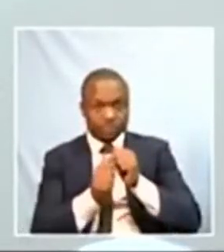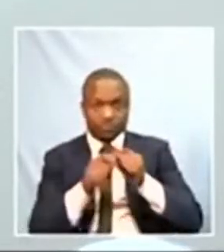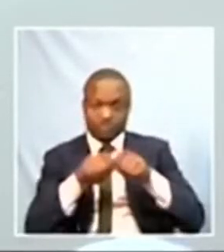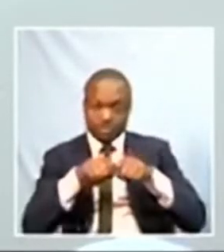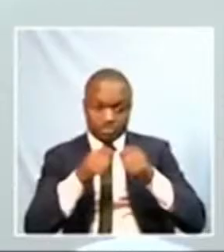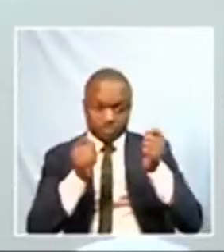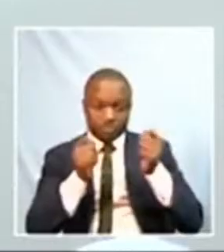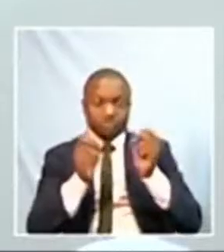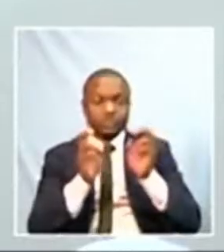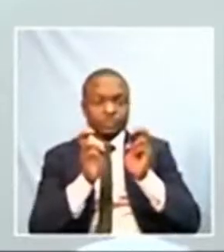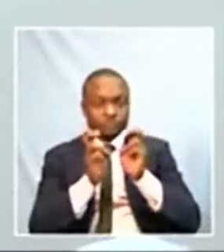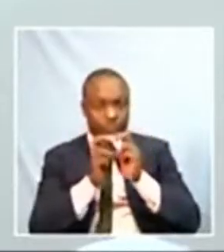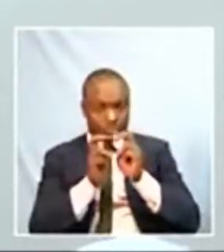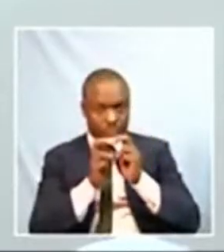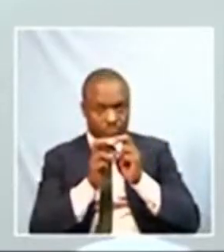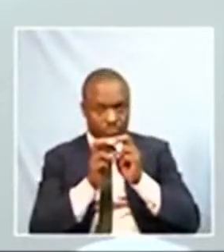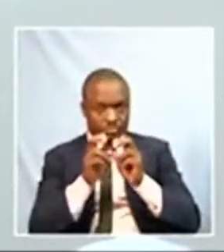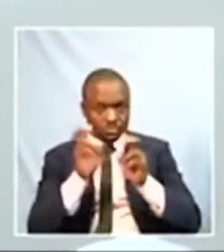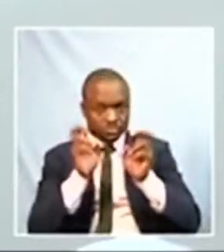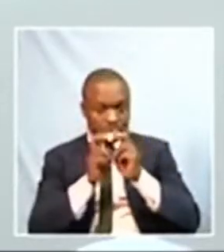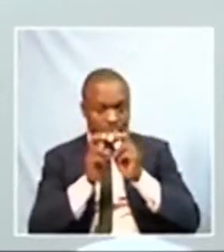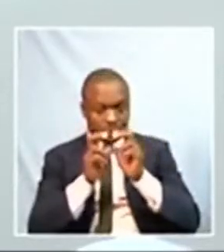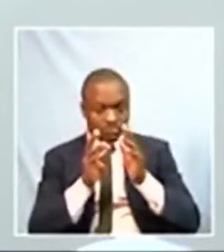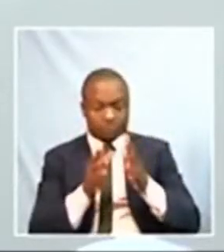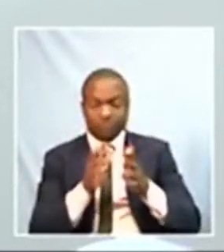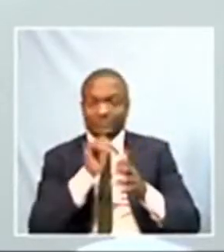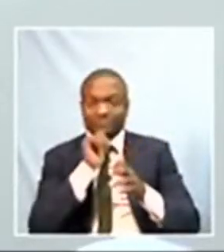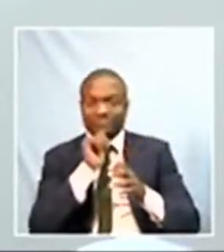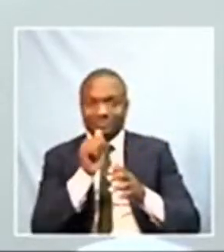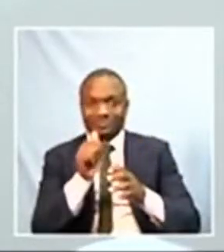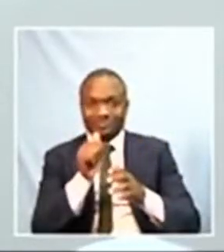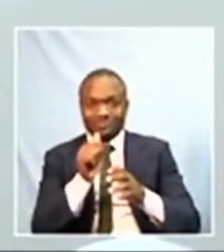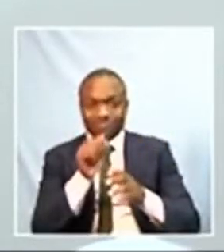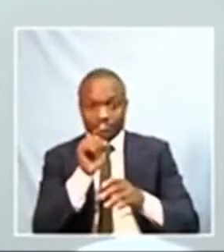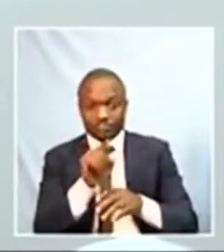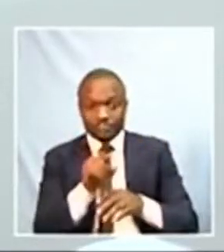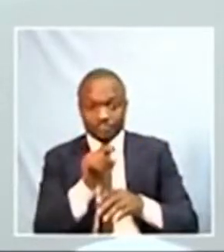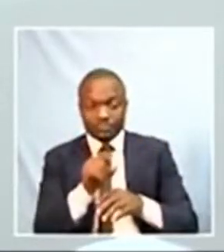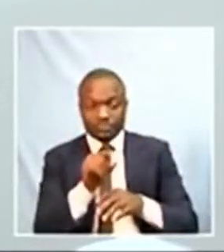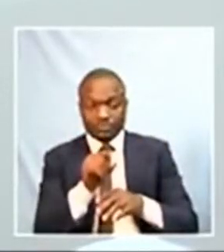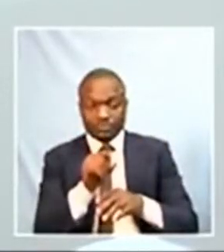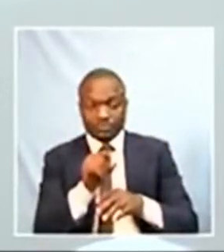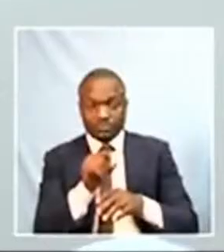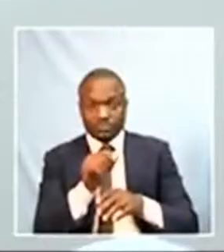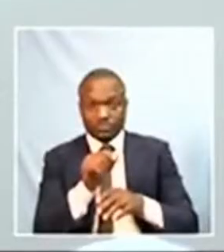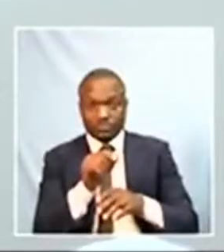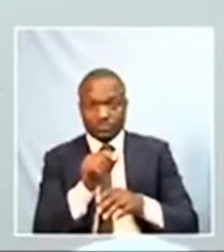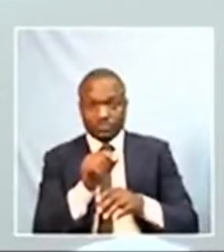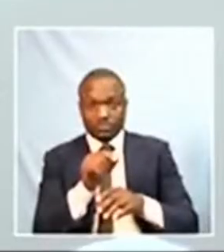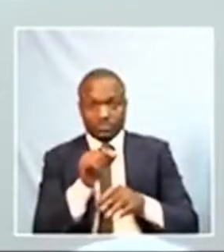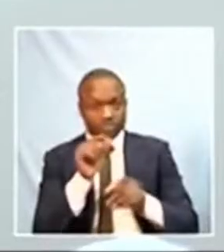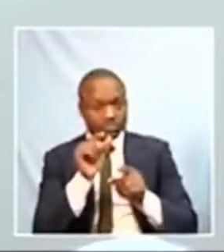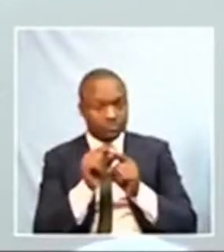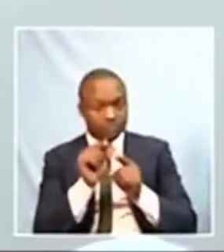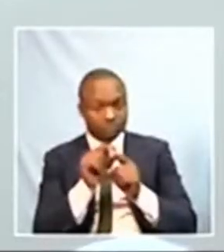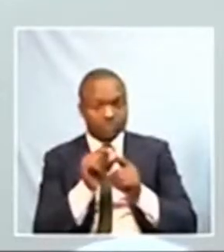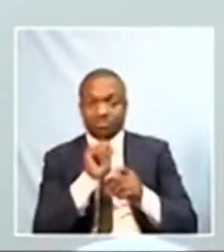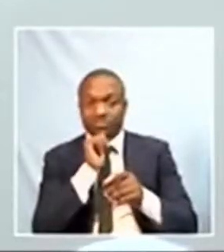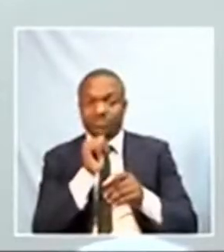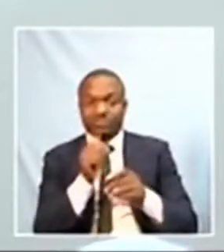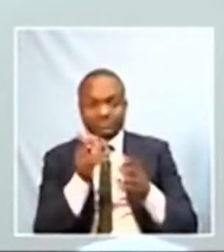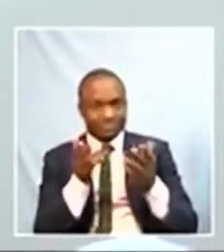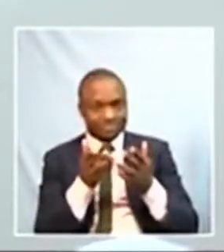contract by the contractor who did not, there is an omission of word not between did and